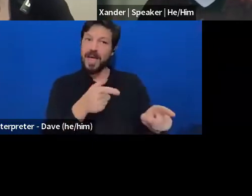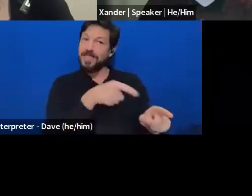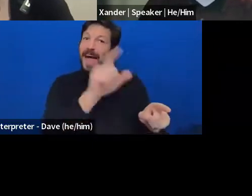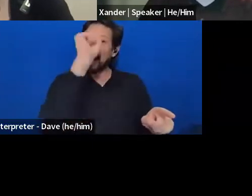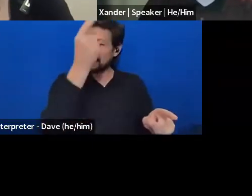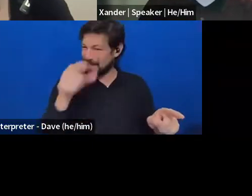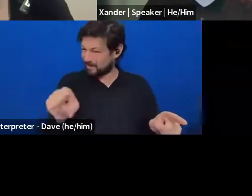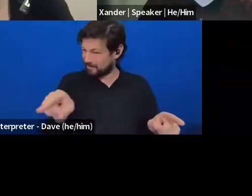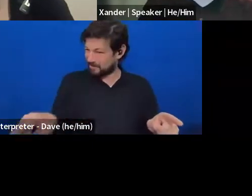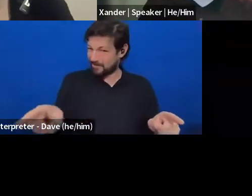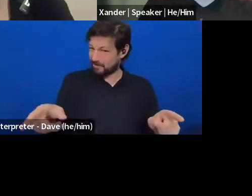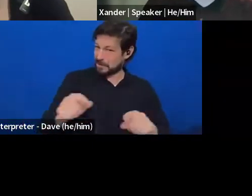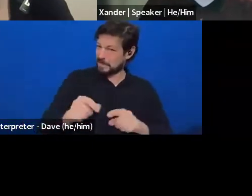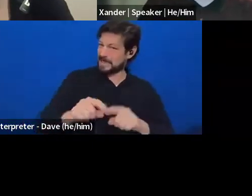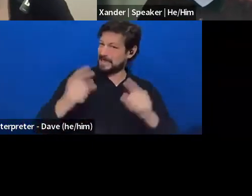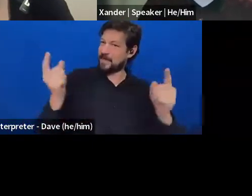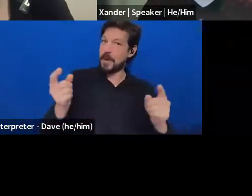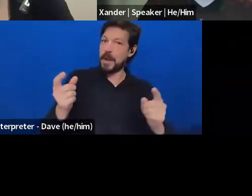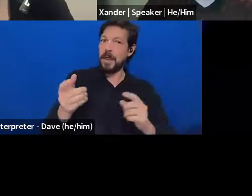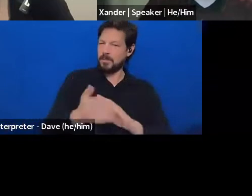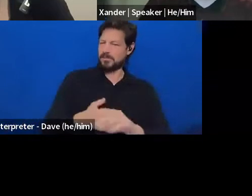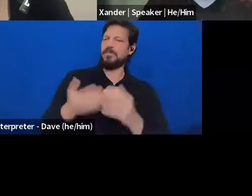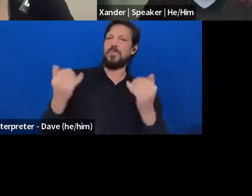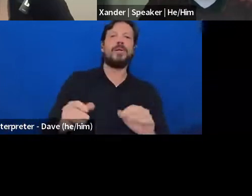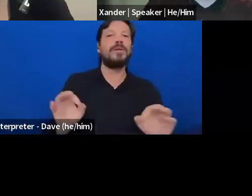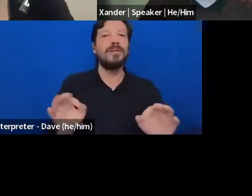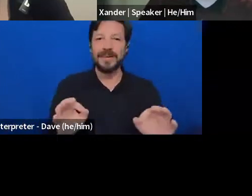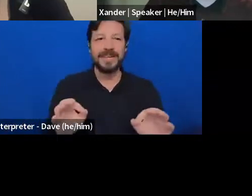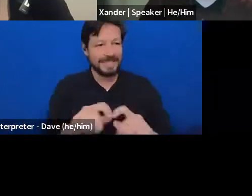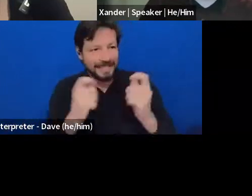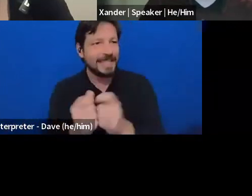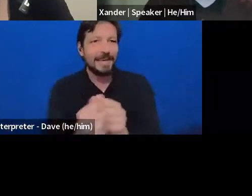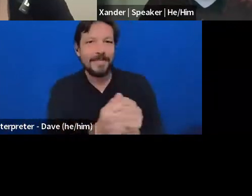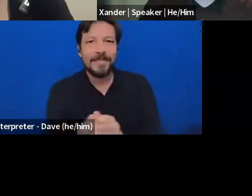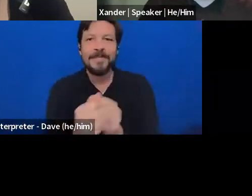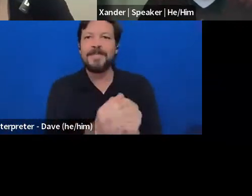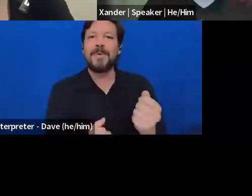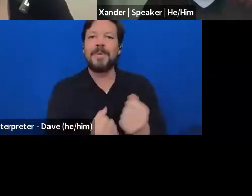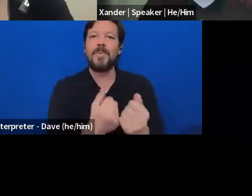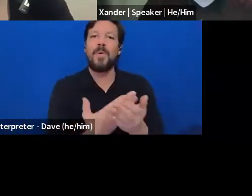isn't doing exactly what they're doing, that we're a team and we support each other.